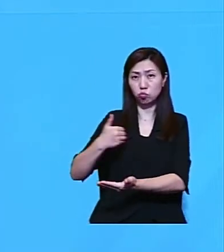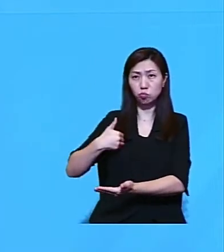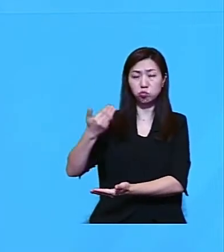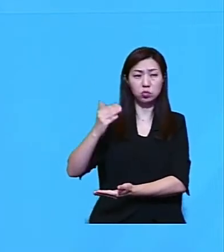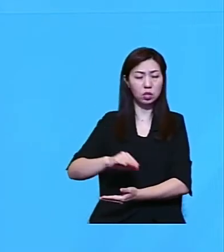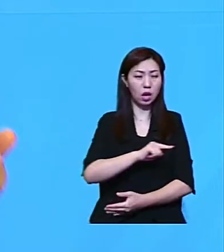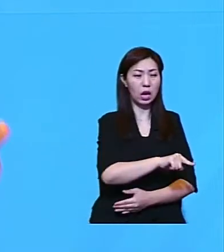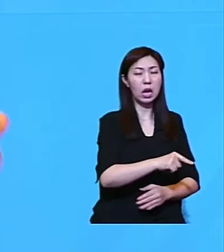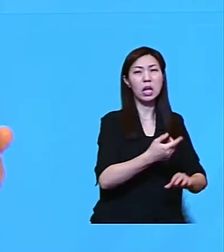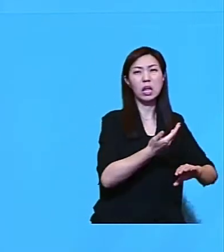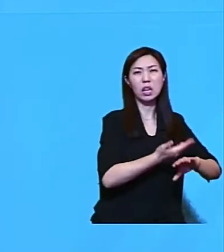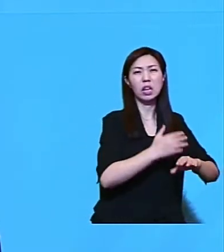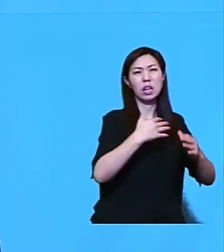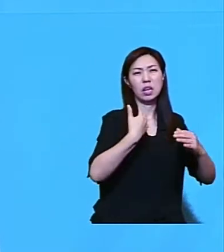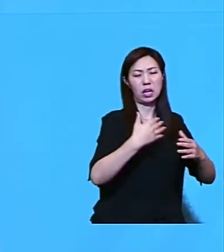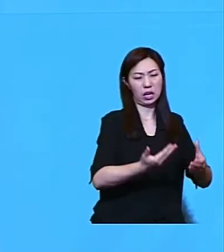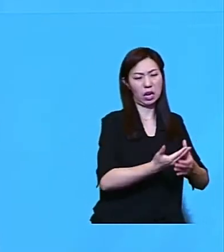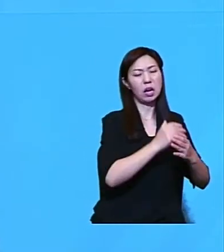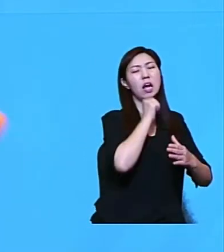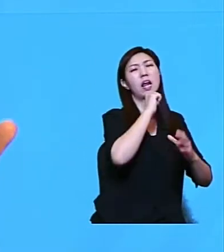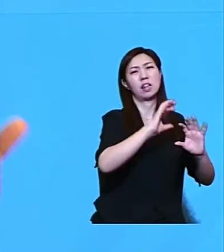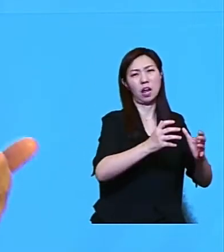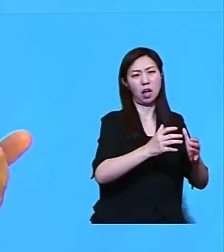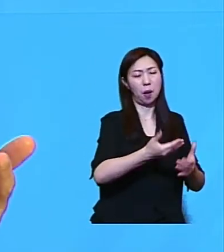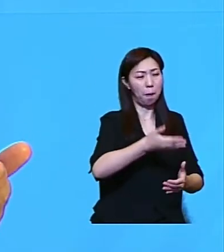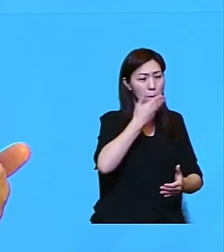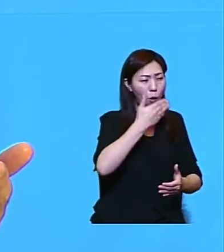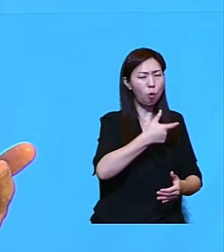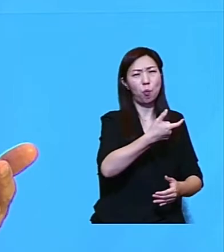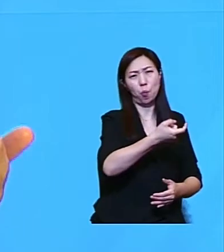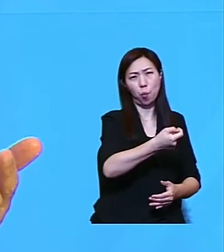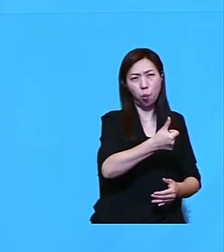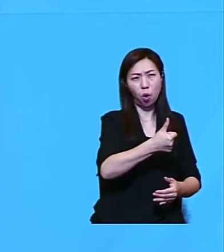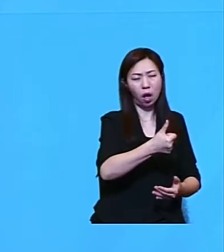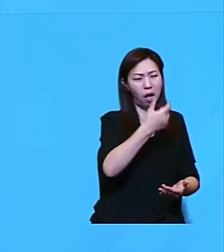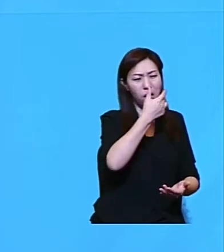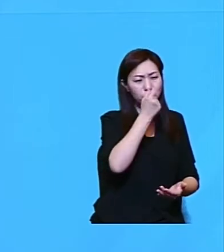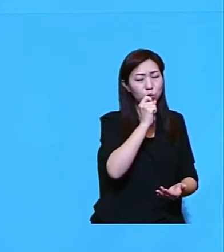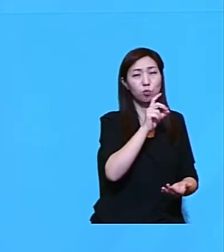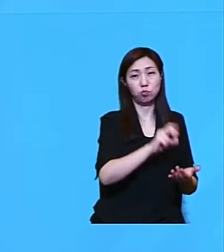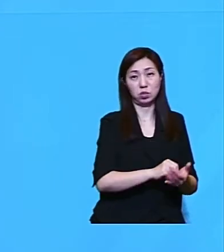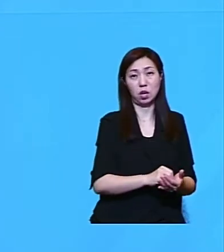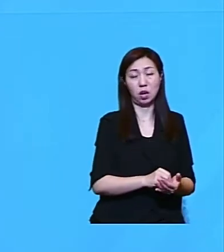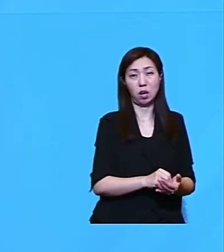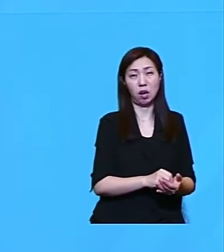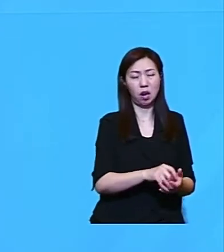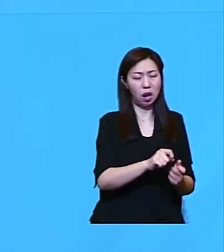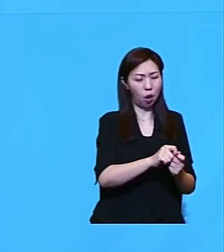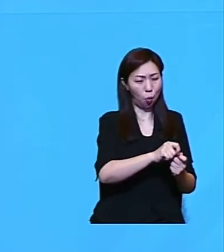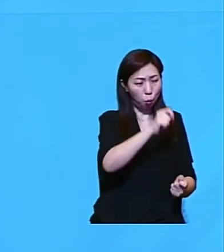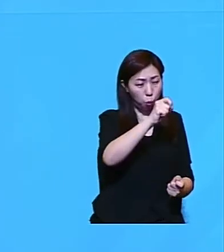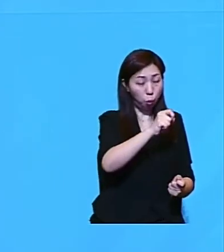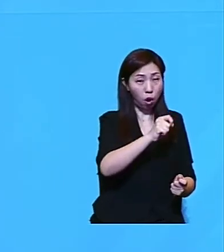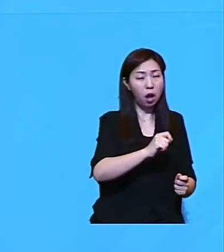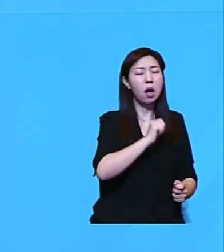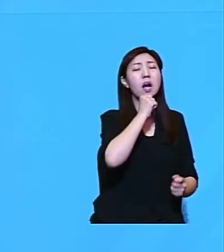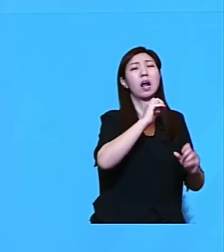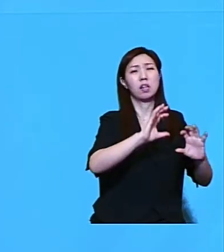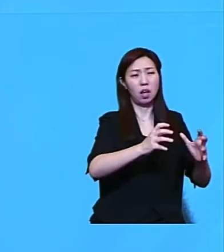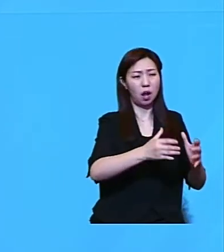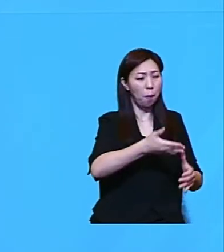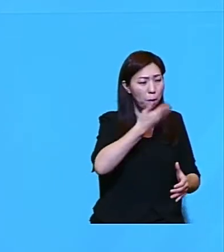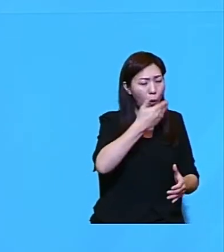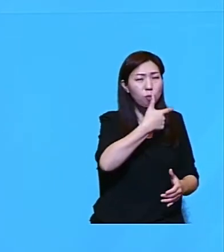the chronically poor have also become more chronically food insufficient, right? Hunger and poverty have